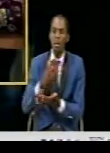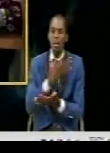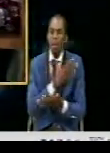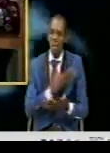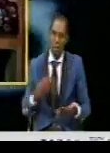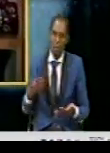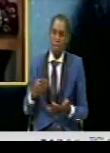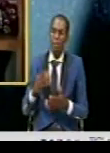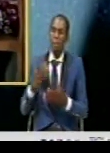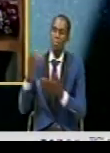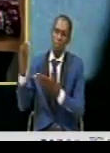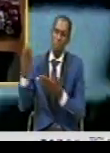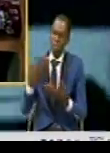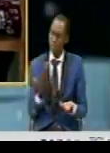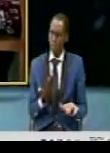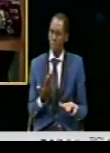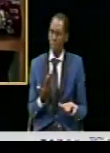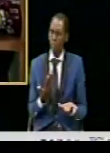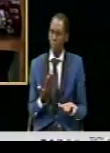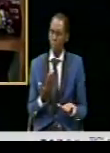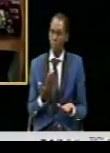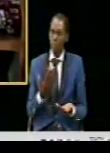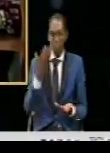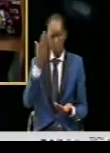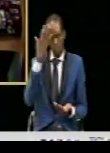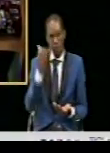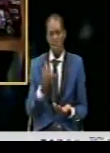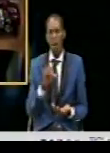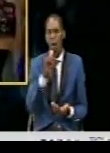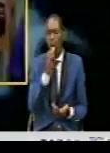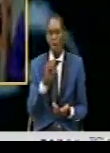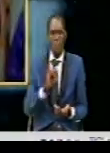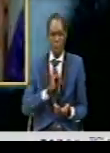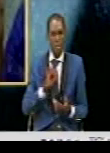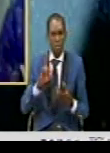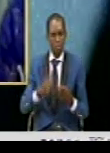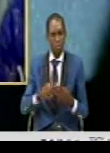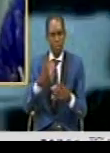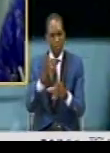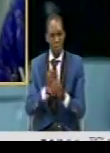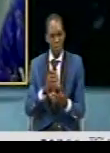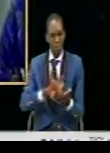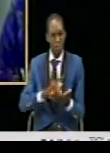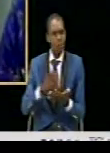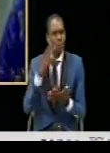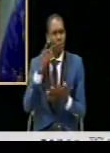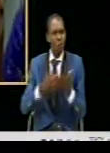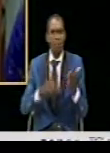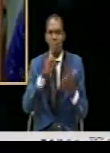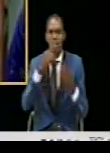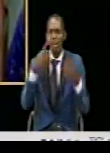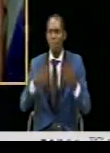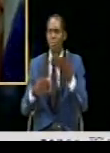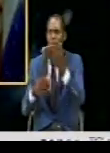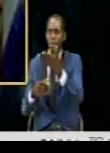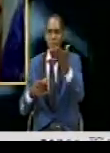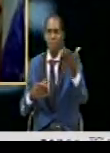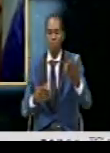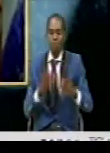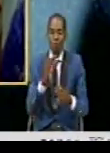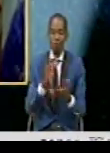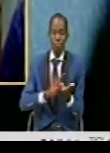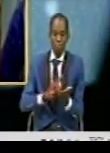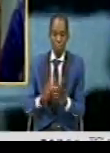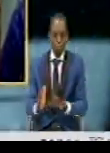leader, he's here right now. I said, go and buy drugs for me. And my zonal leader bought drugs and bought to me. I said, why am I to take